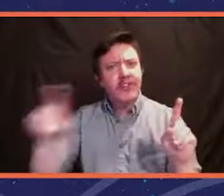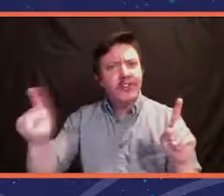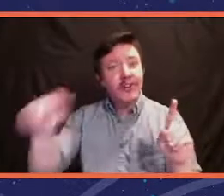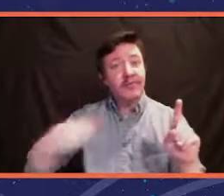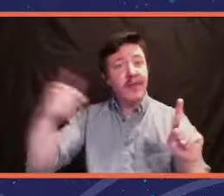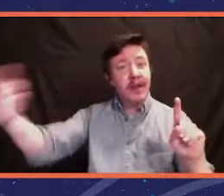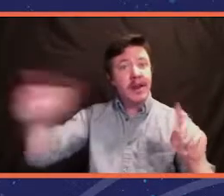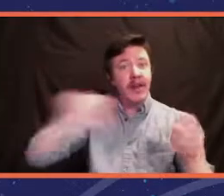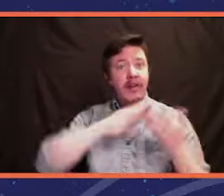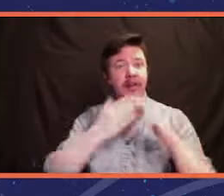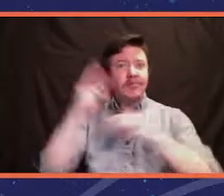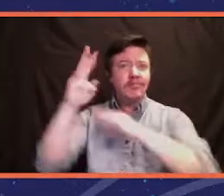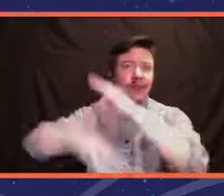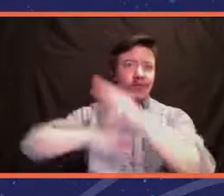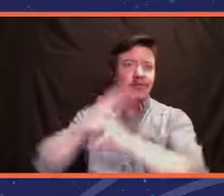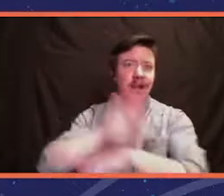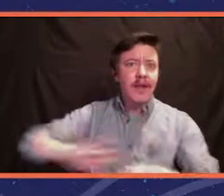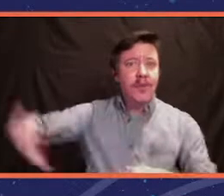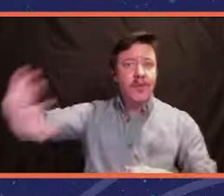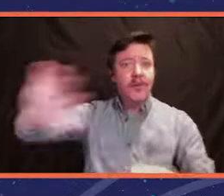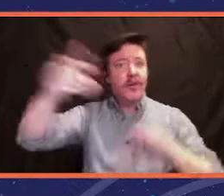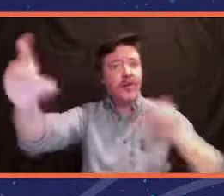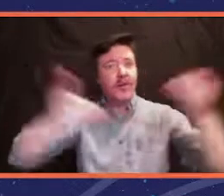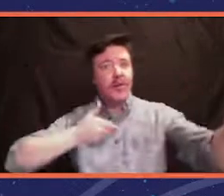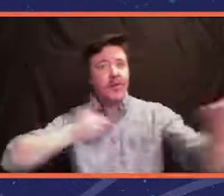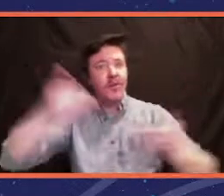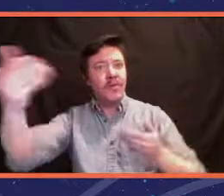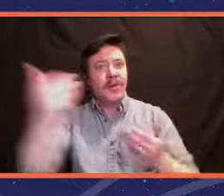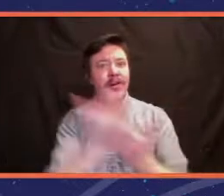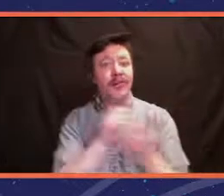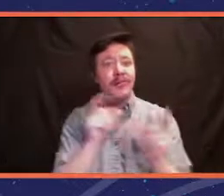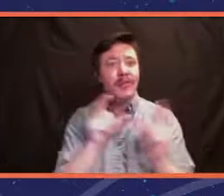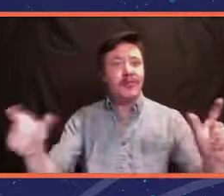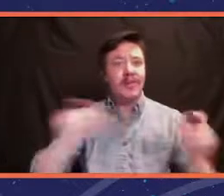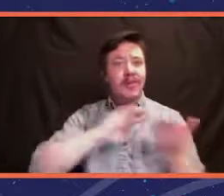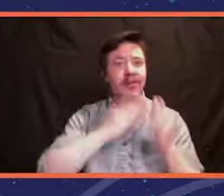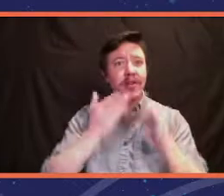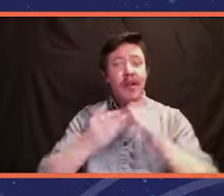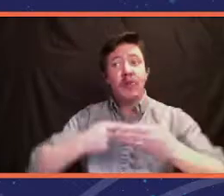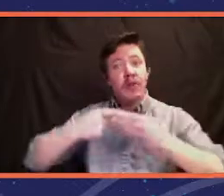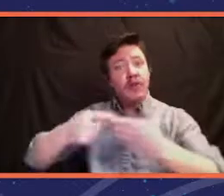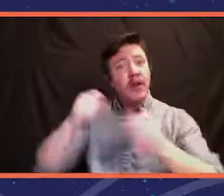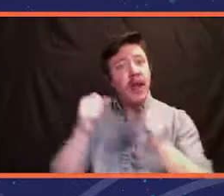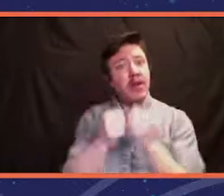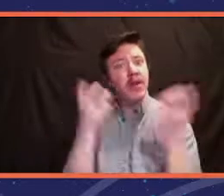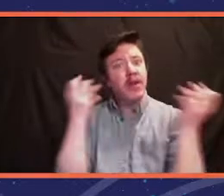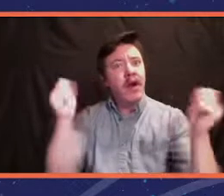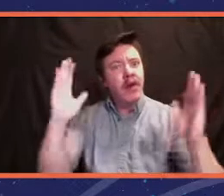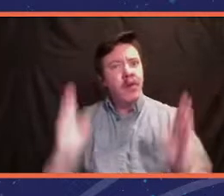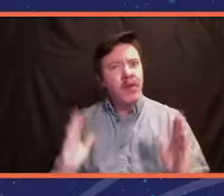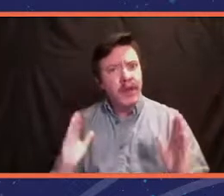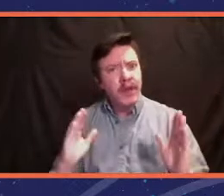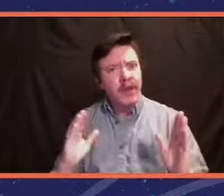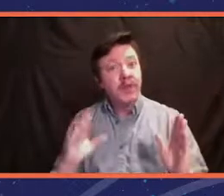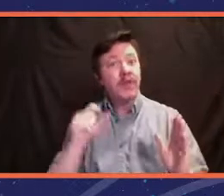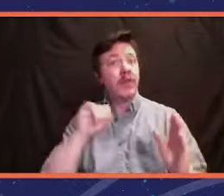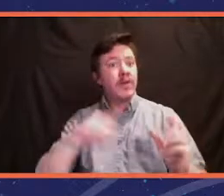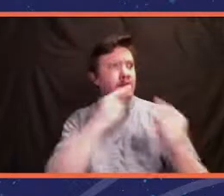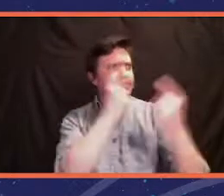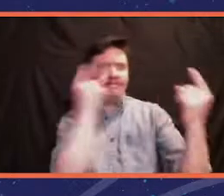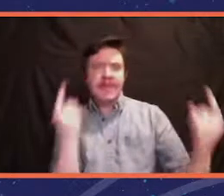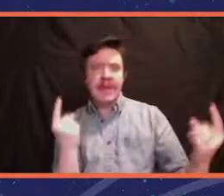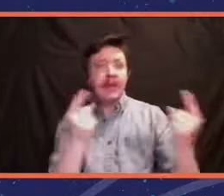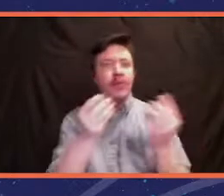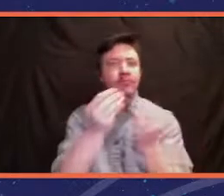world, welcome new people into our neighborhood, and talk with healers who can help when we have a big disagreement with each other. The space